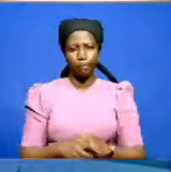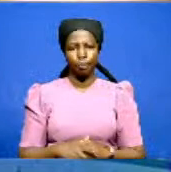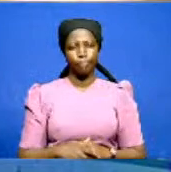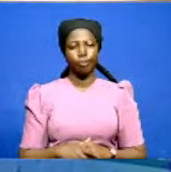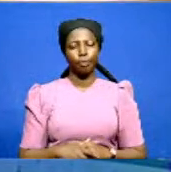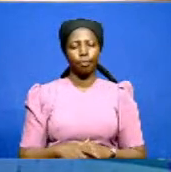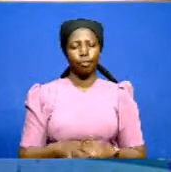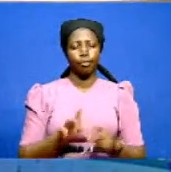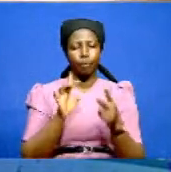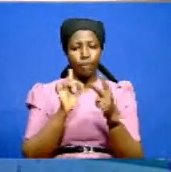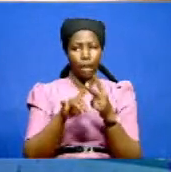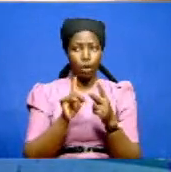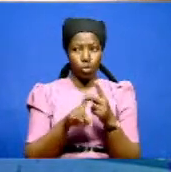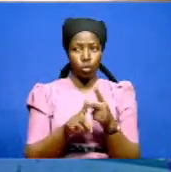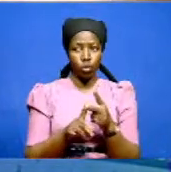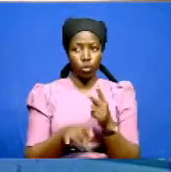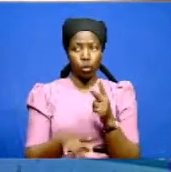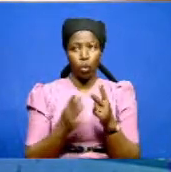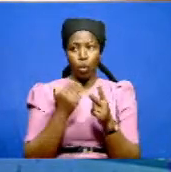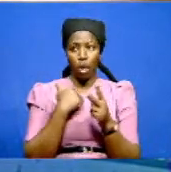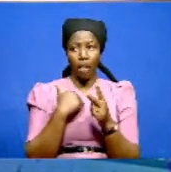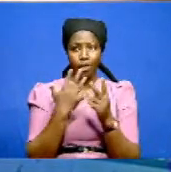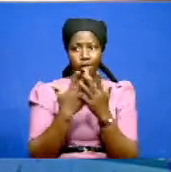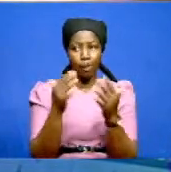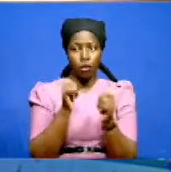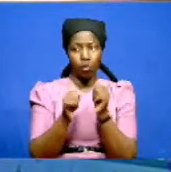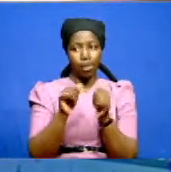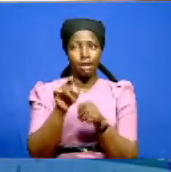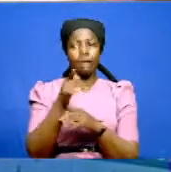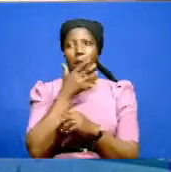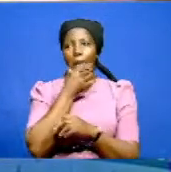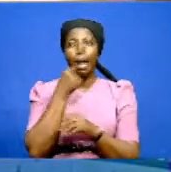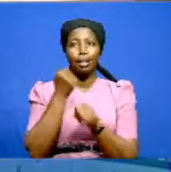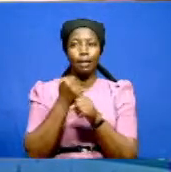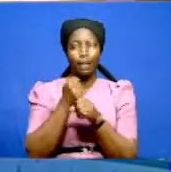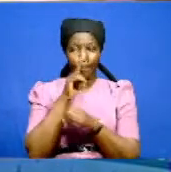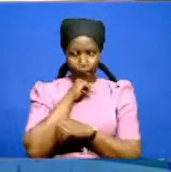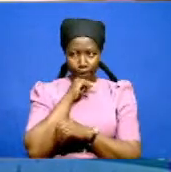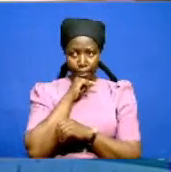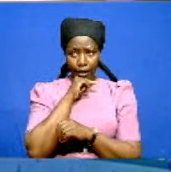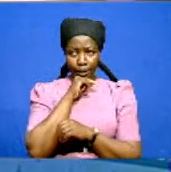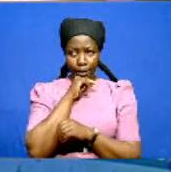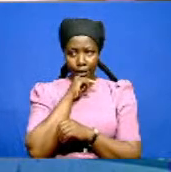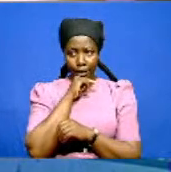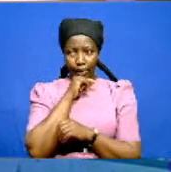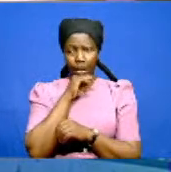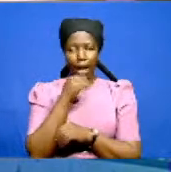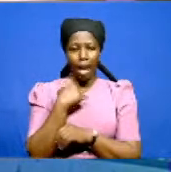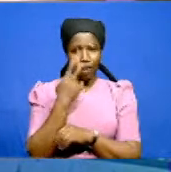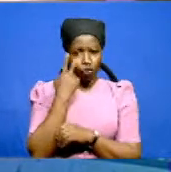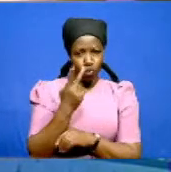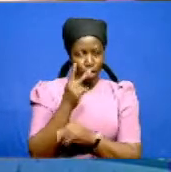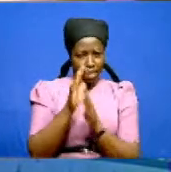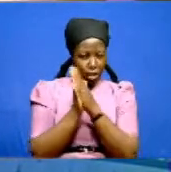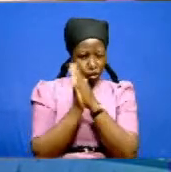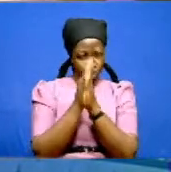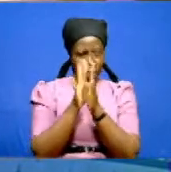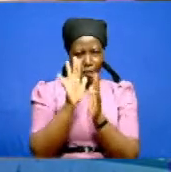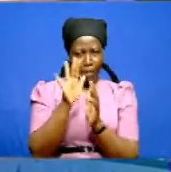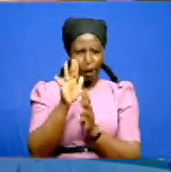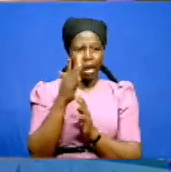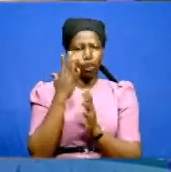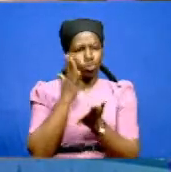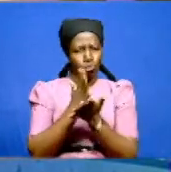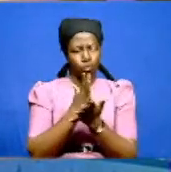Two, there's something that Mzee did, and I looked at the eulogy. It was